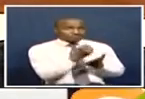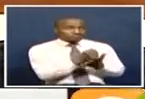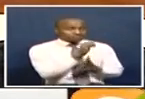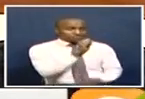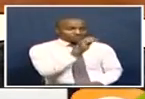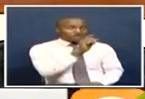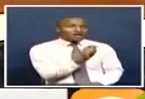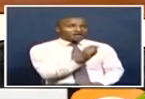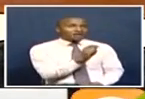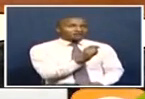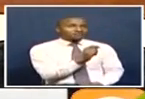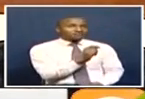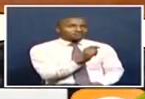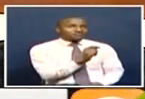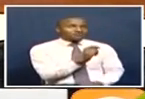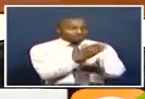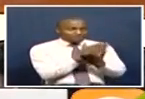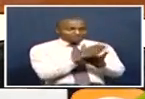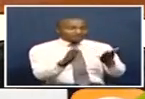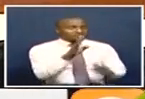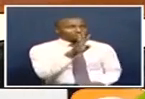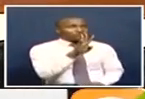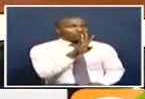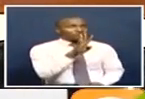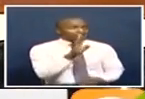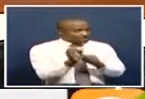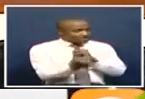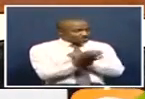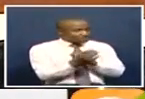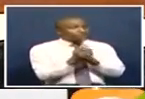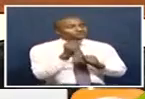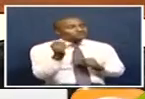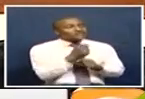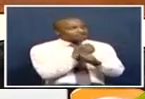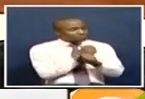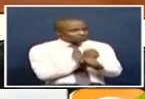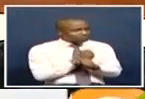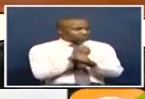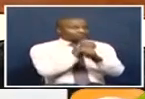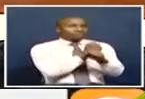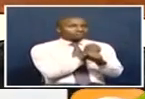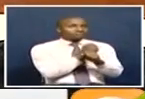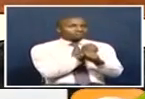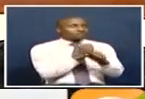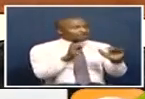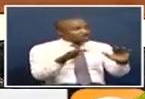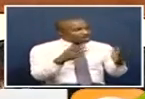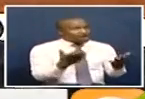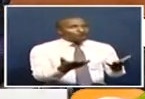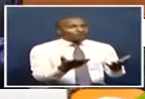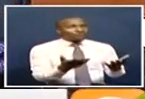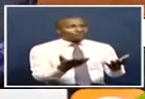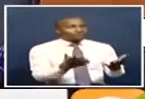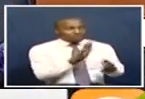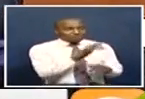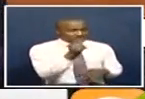that is part four, it talks of wages protection, how your salary